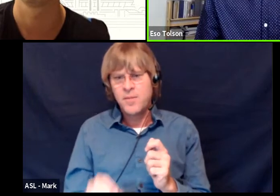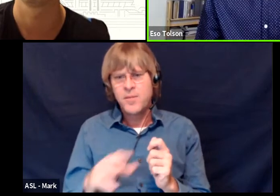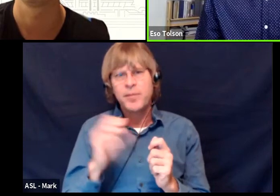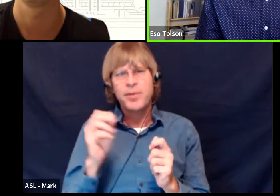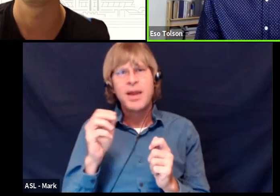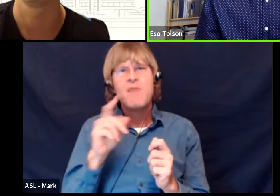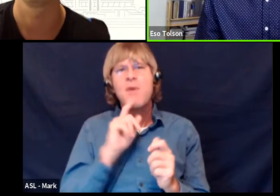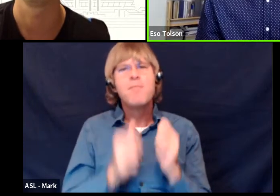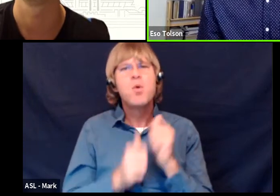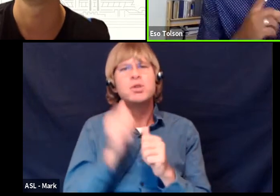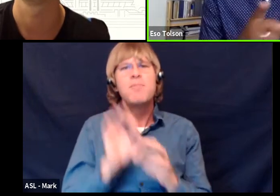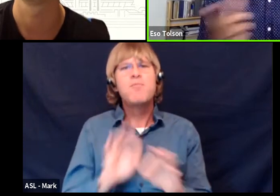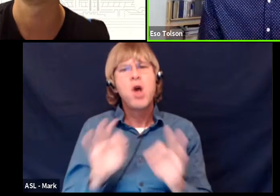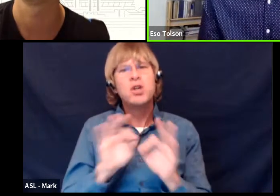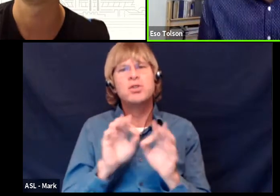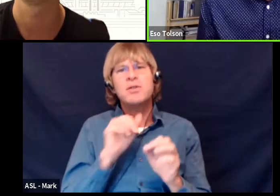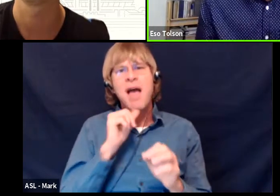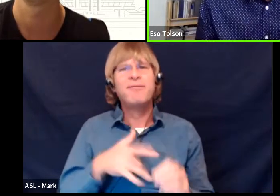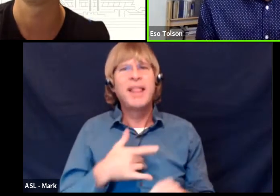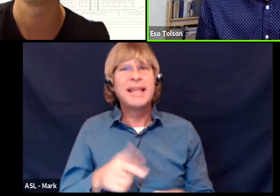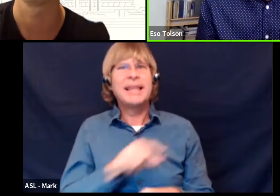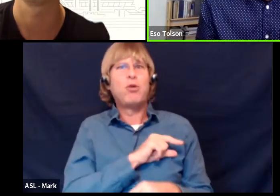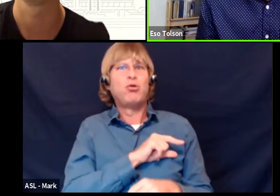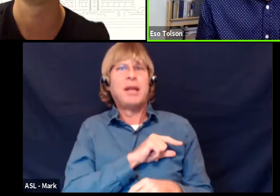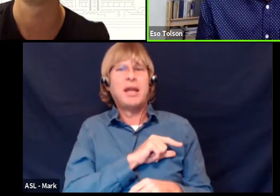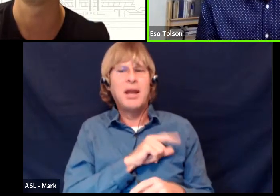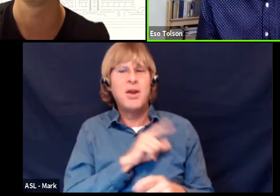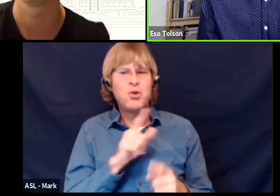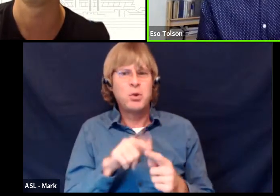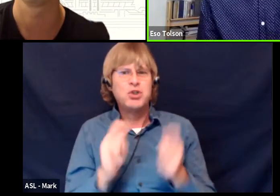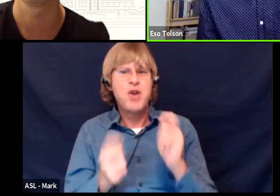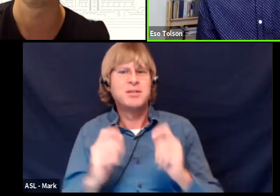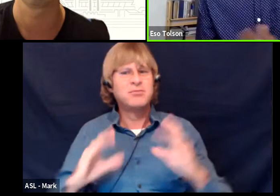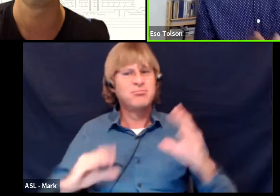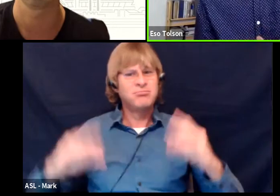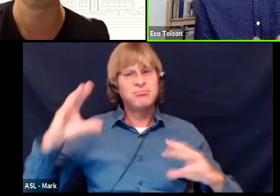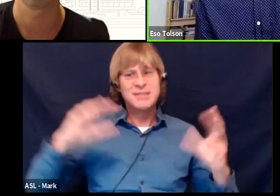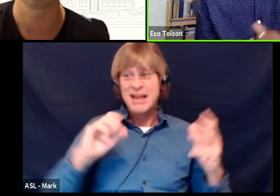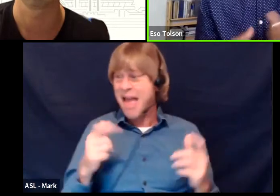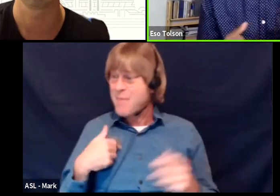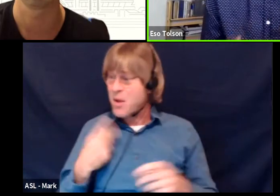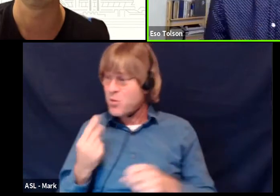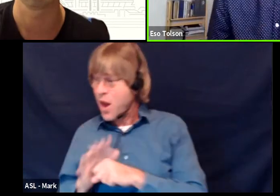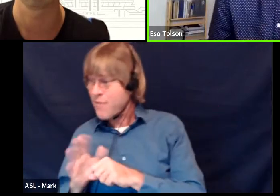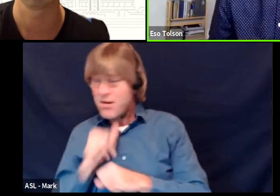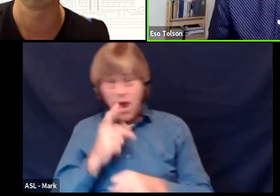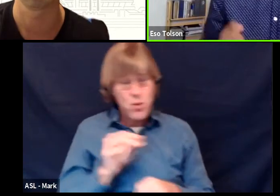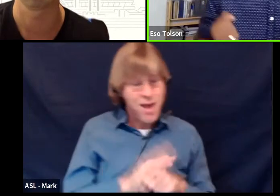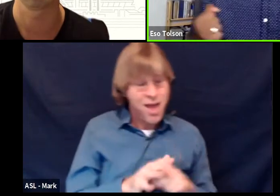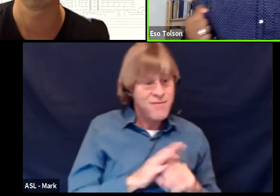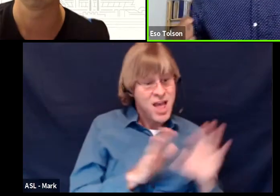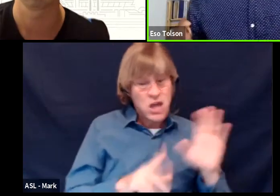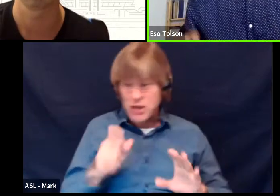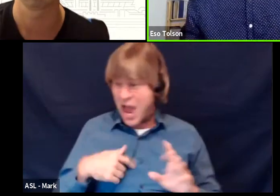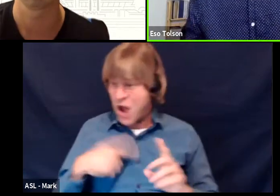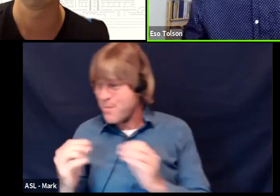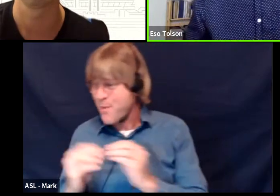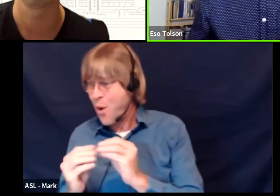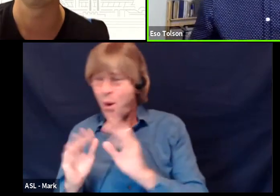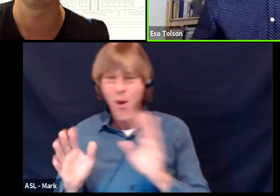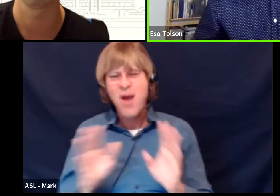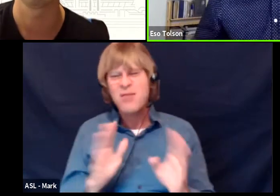guess the most important part is to not feel guilty about making those adjustments. It's like, am I doing enough? Am I not doing enough? Should I be doing